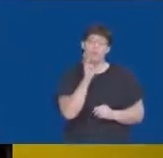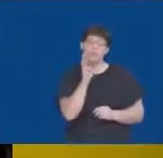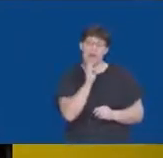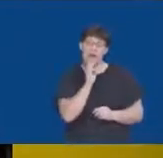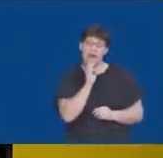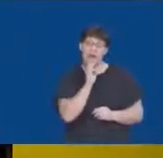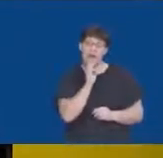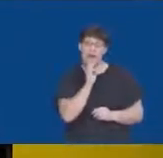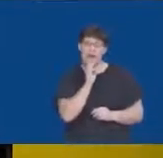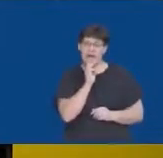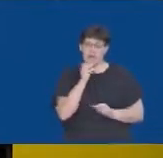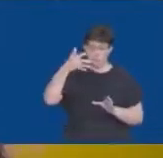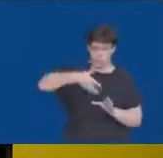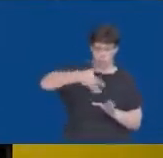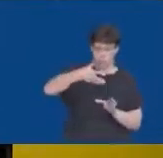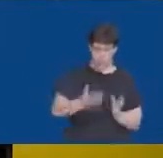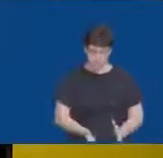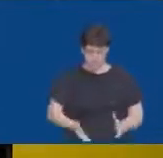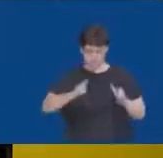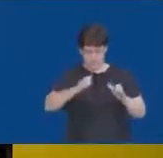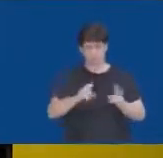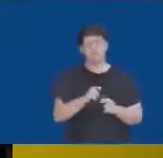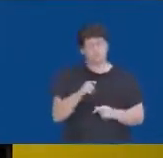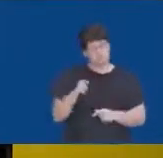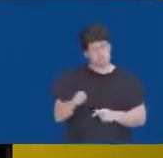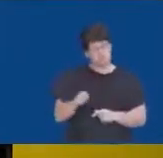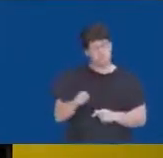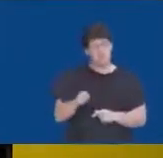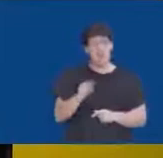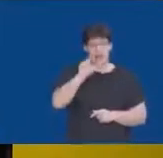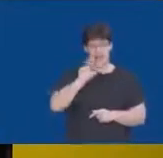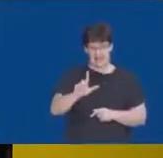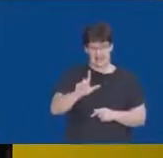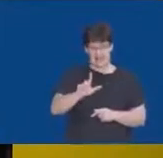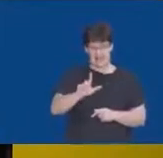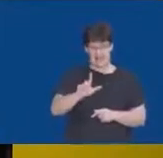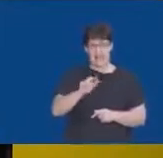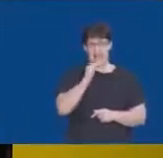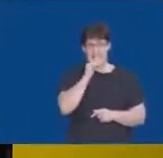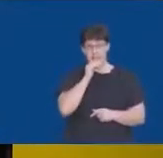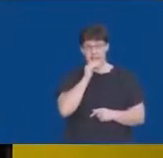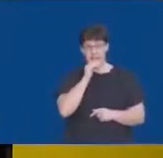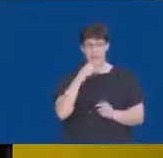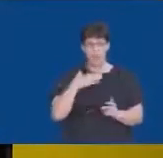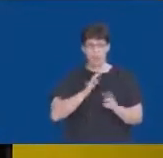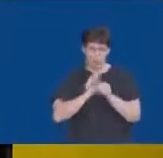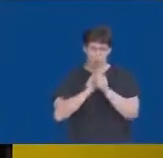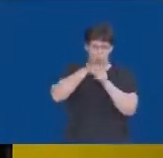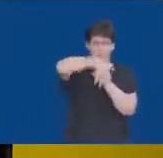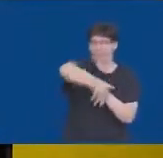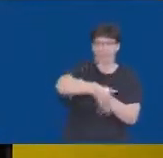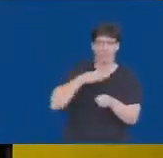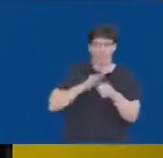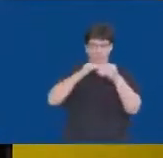fill into a bucket, I might be rounding to liters, and in that case I'm probably going to round down because I don't want the water to